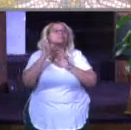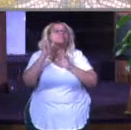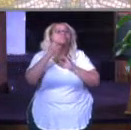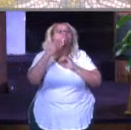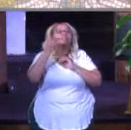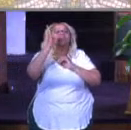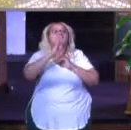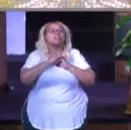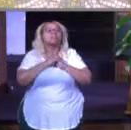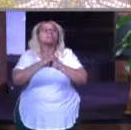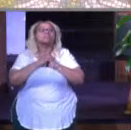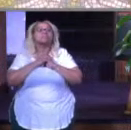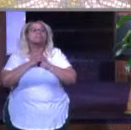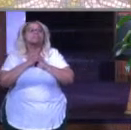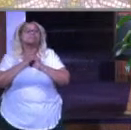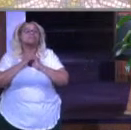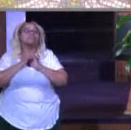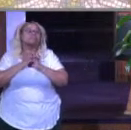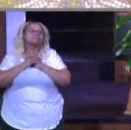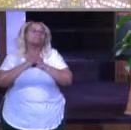Yeah, thank you, God.